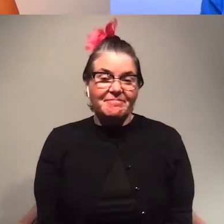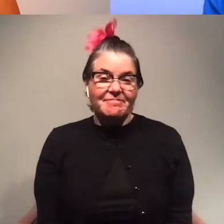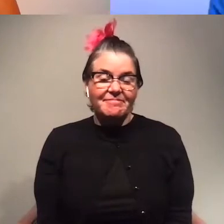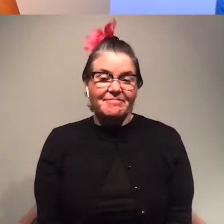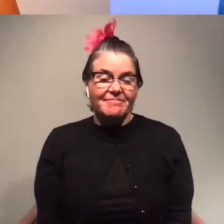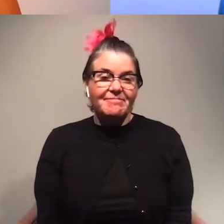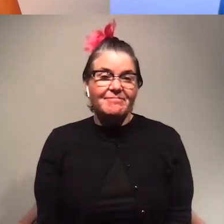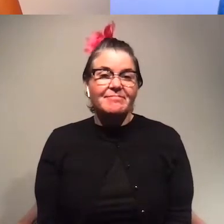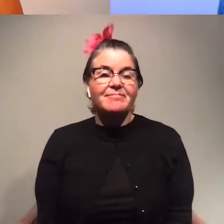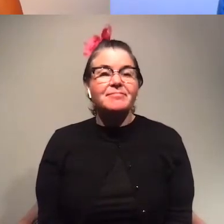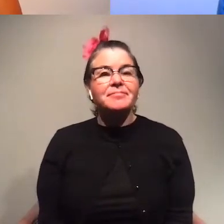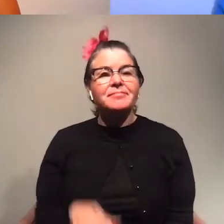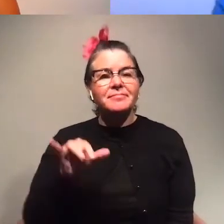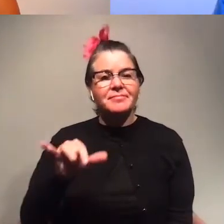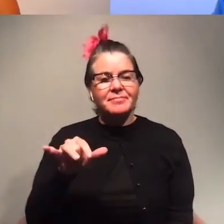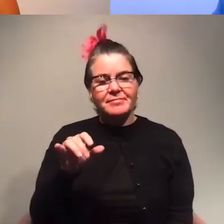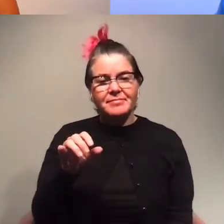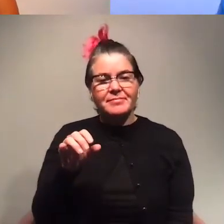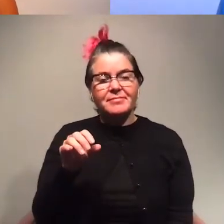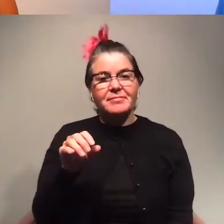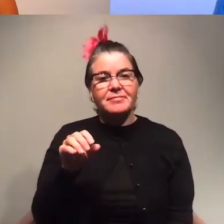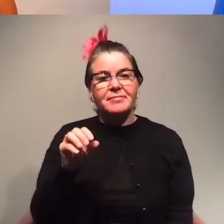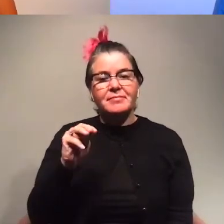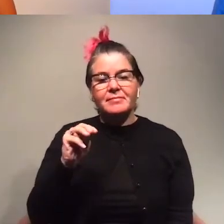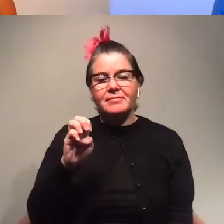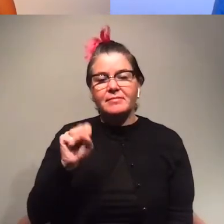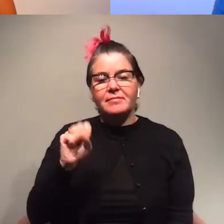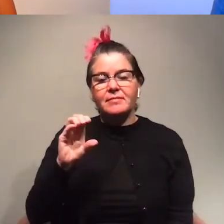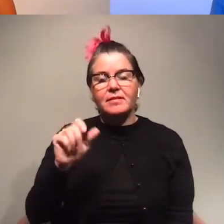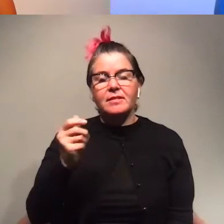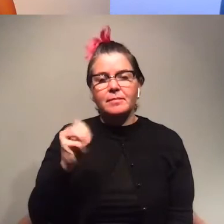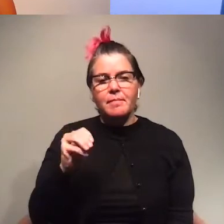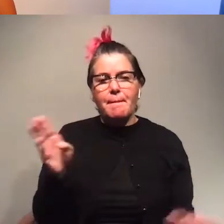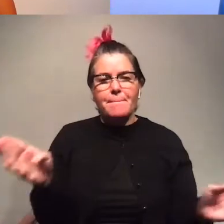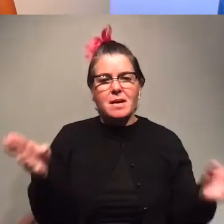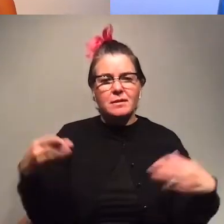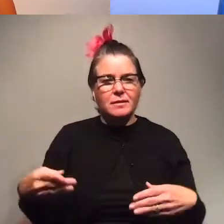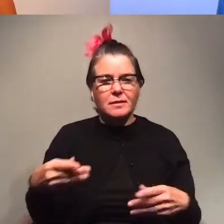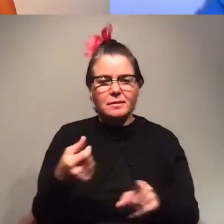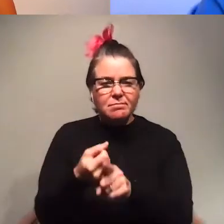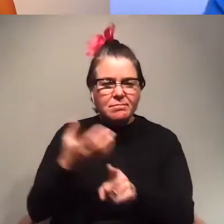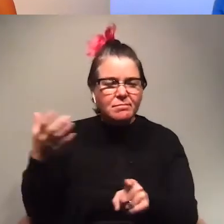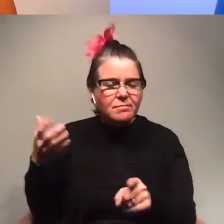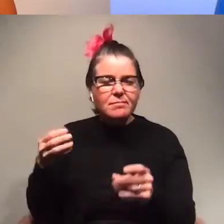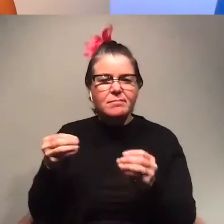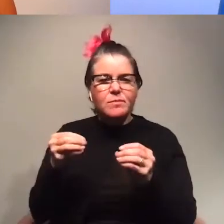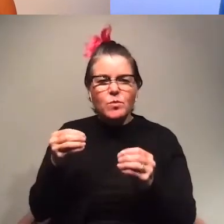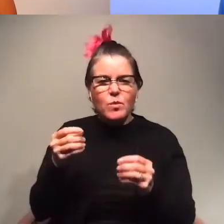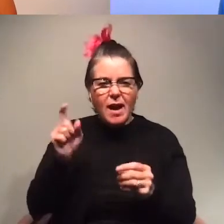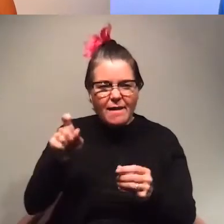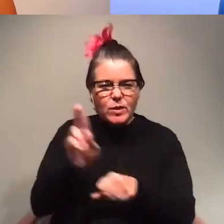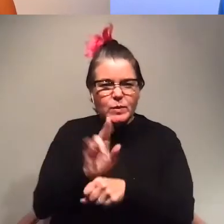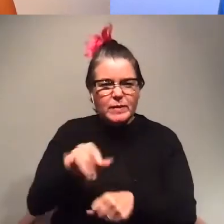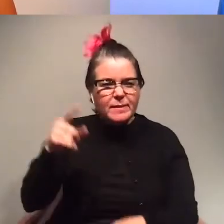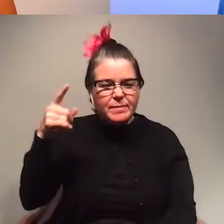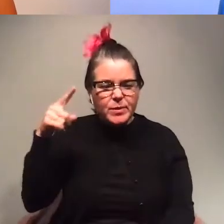And yeah, could you describe, so like a mesocosm box, like what kind of, like what is that and kind of why do you have to use something like that for your